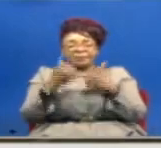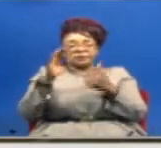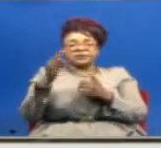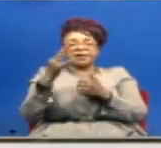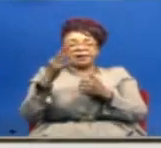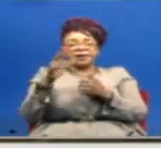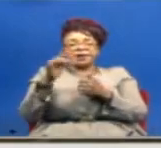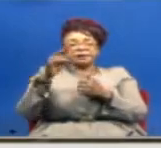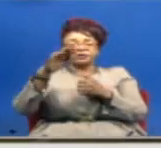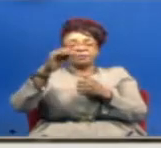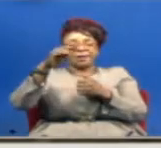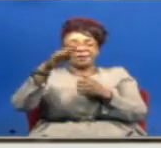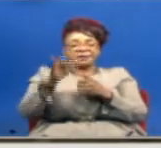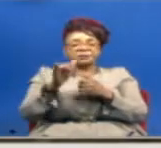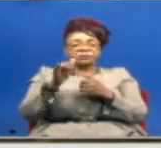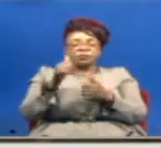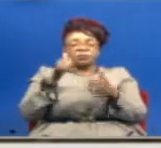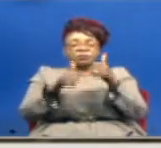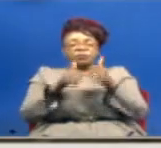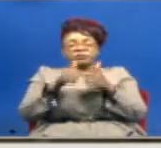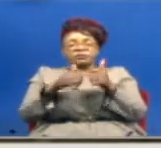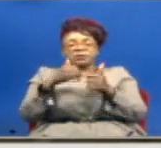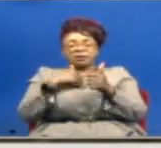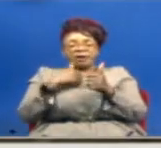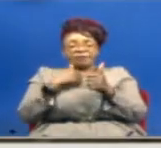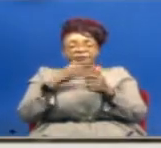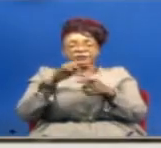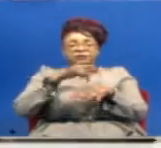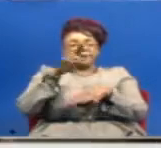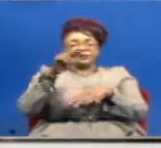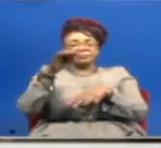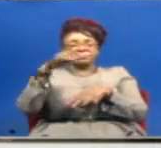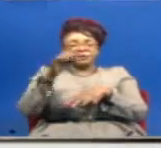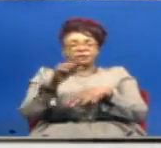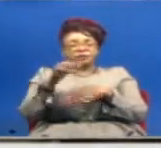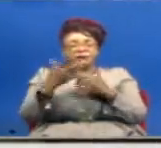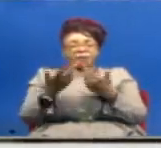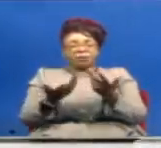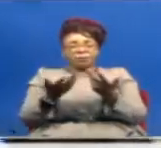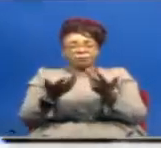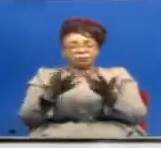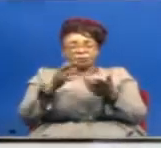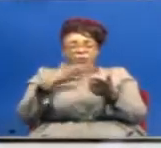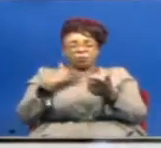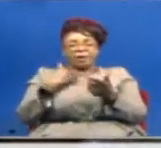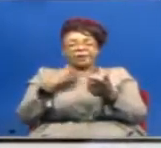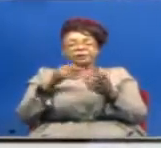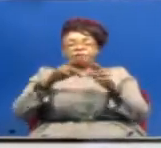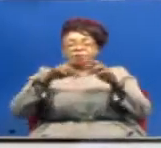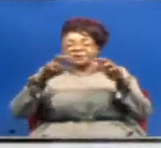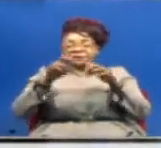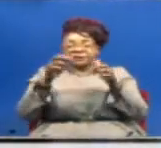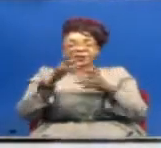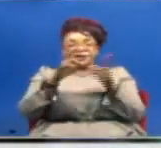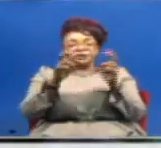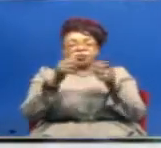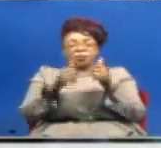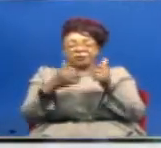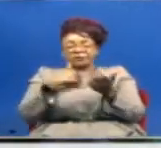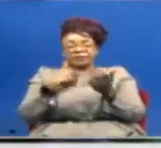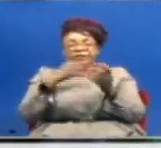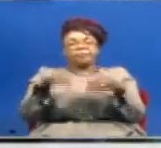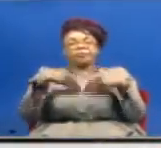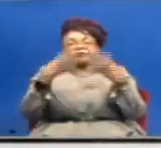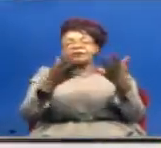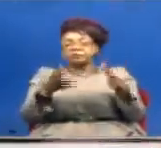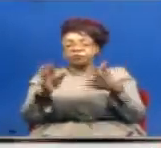Cave, a men's event put together by the Nation Media Group, seeking to address the issues that men have and provide an opportunity